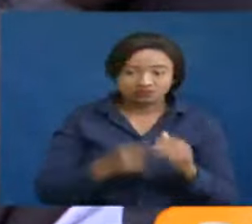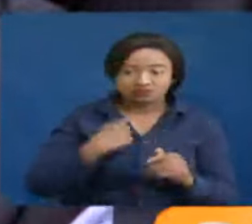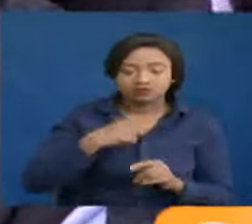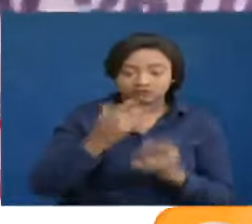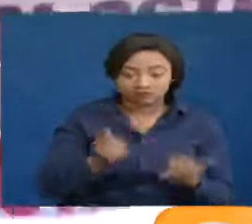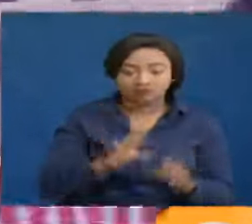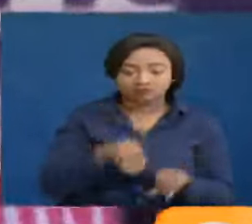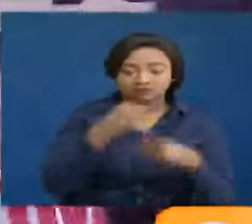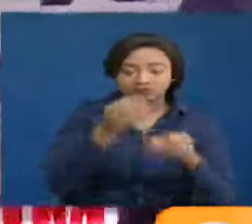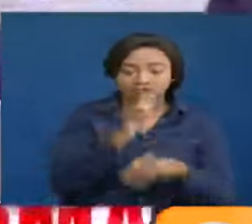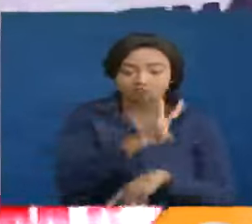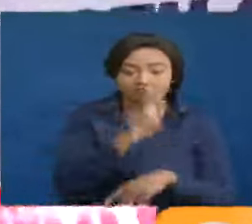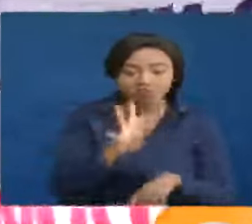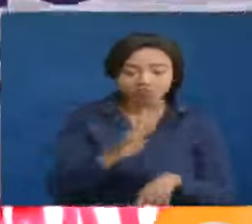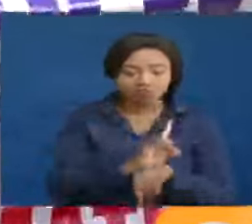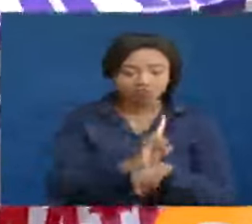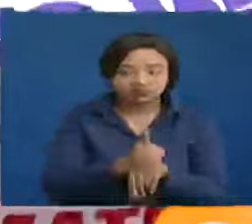24 minutes.